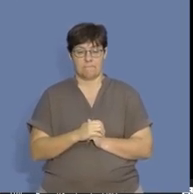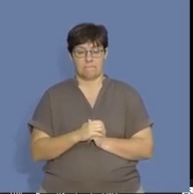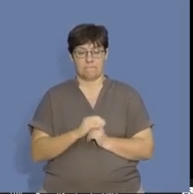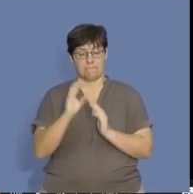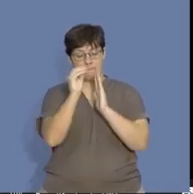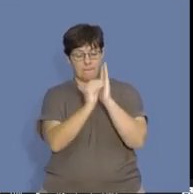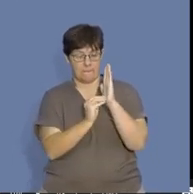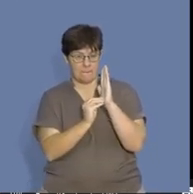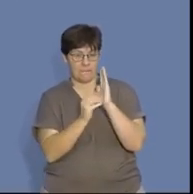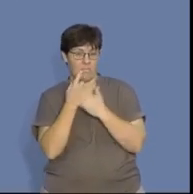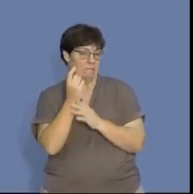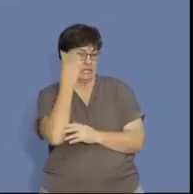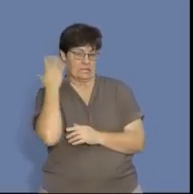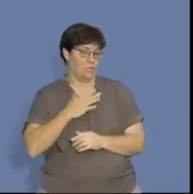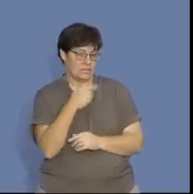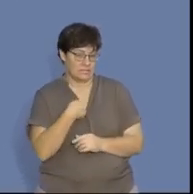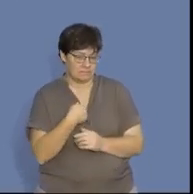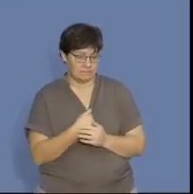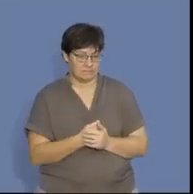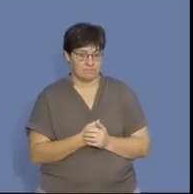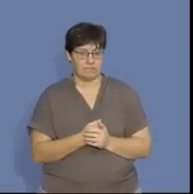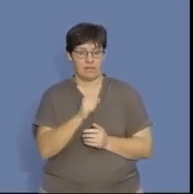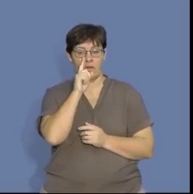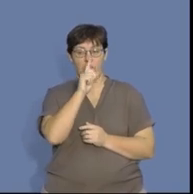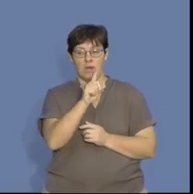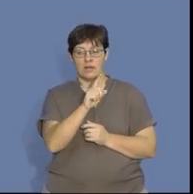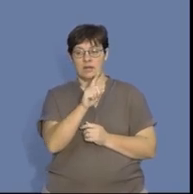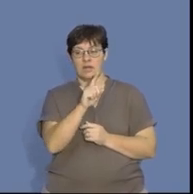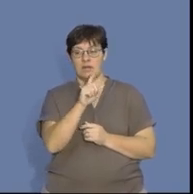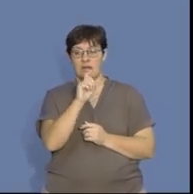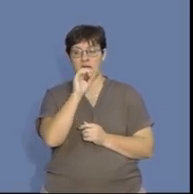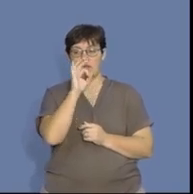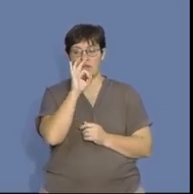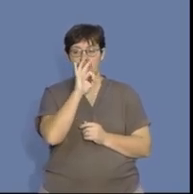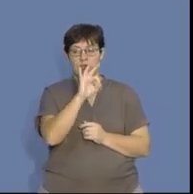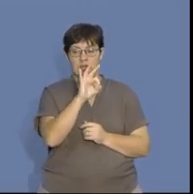1,351,250. So let's just write that down because I'm going to forget.